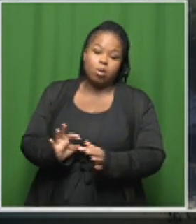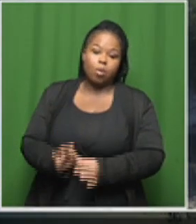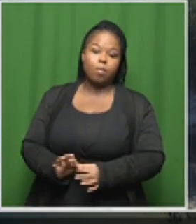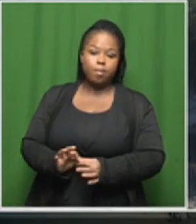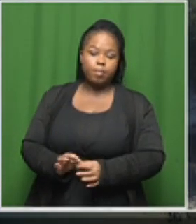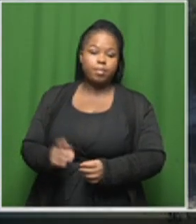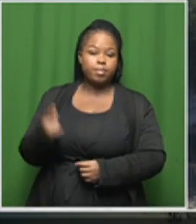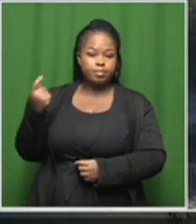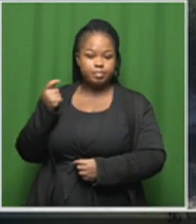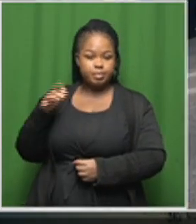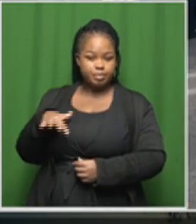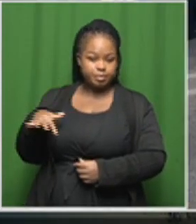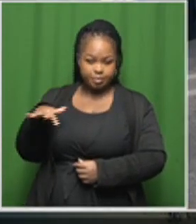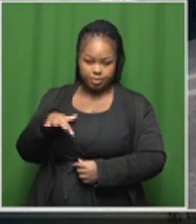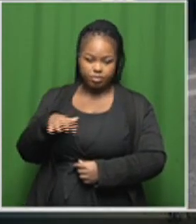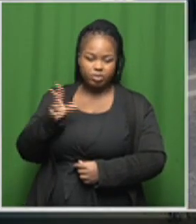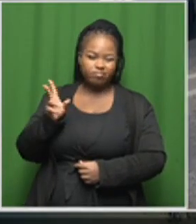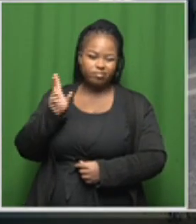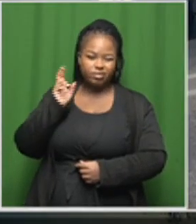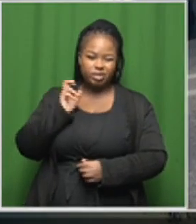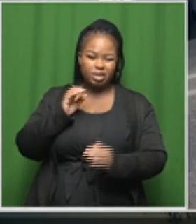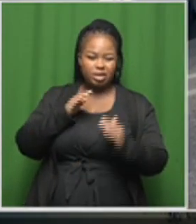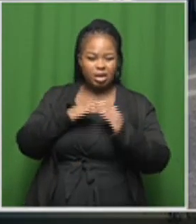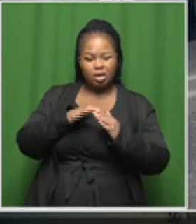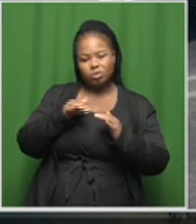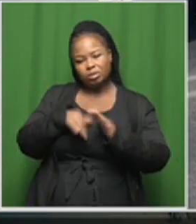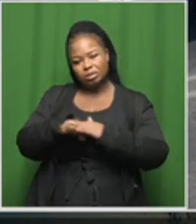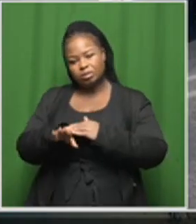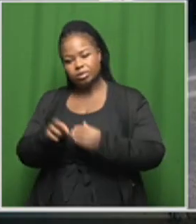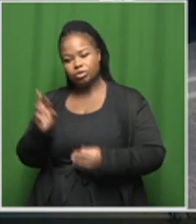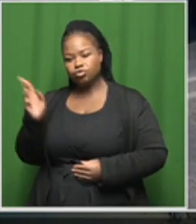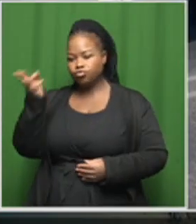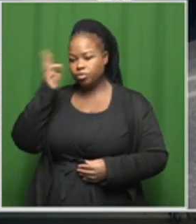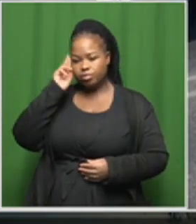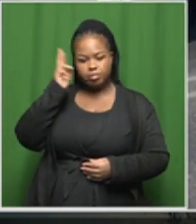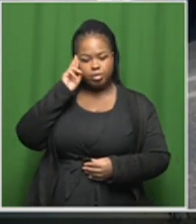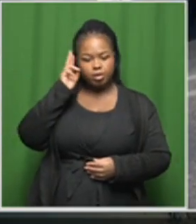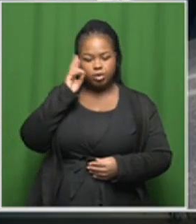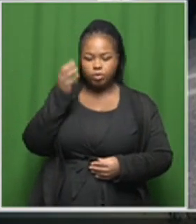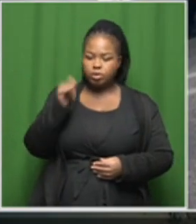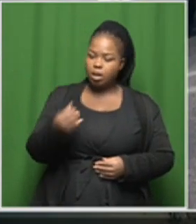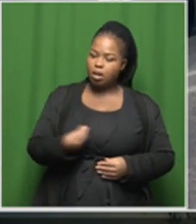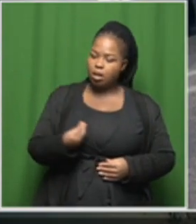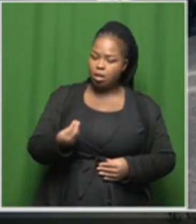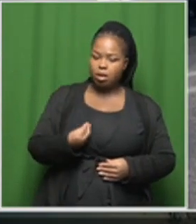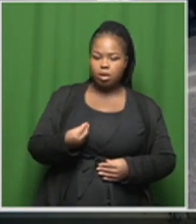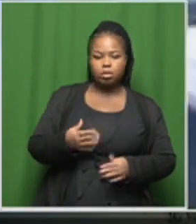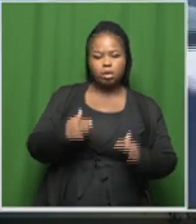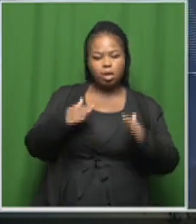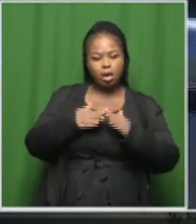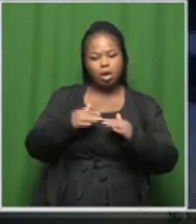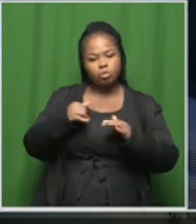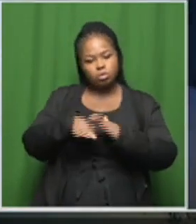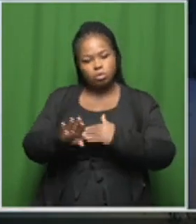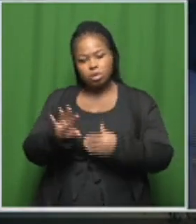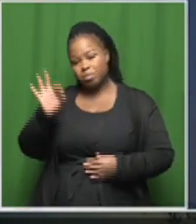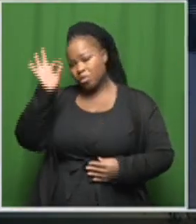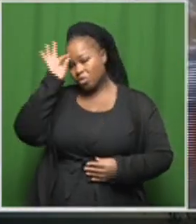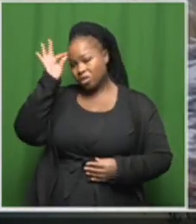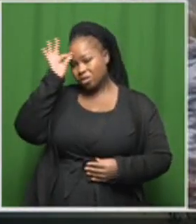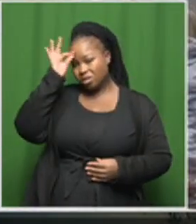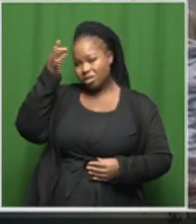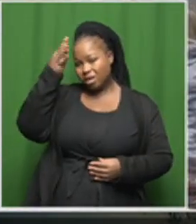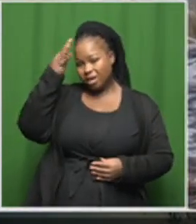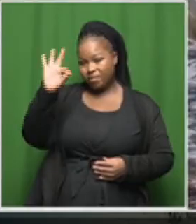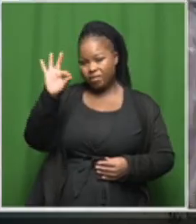hearing the stories of how the houses were raided. He even remembers being a very young boy how the homes were raided by the then government,